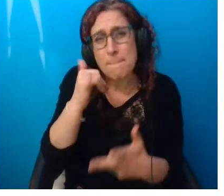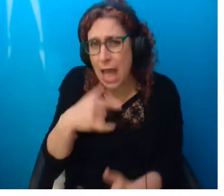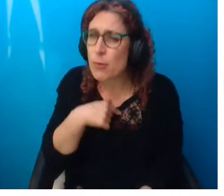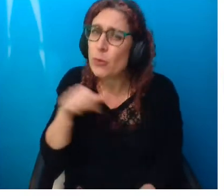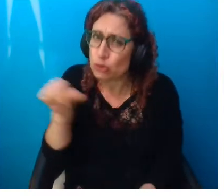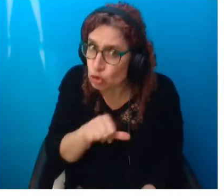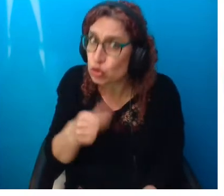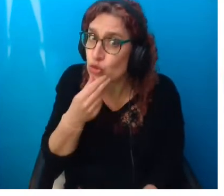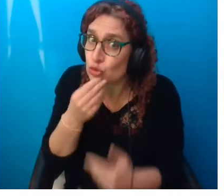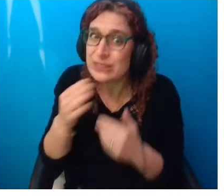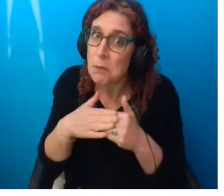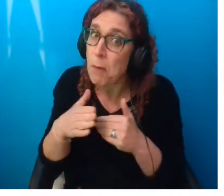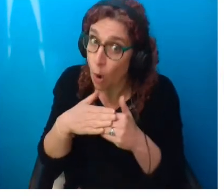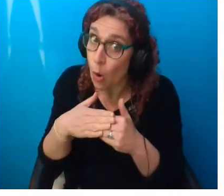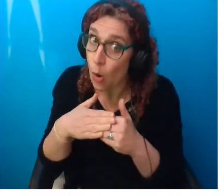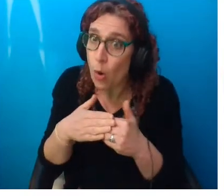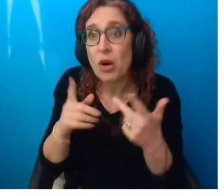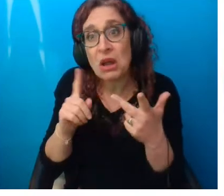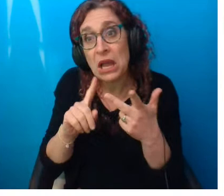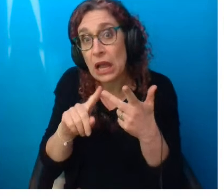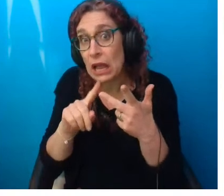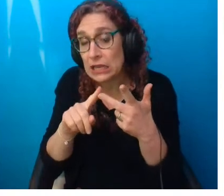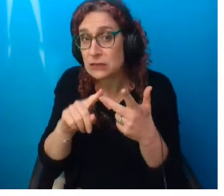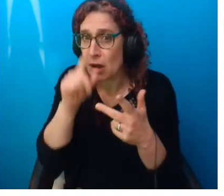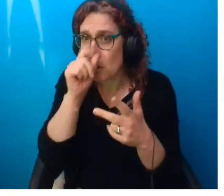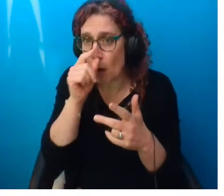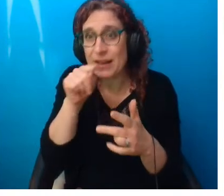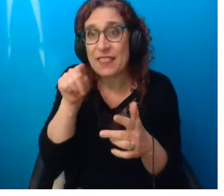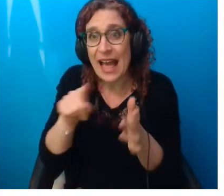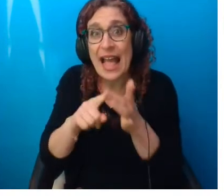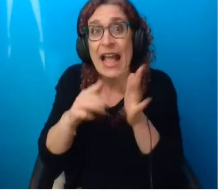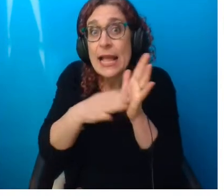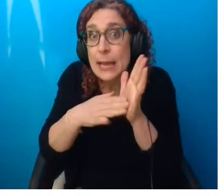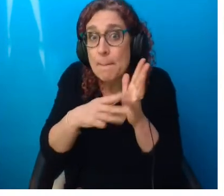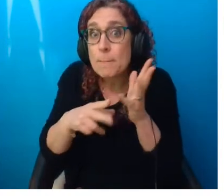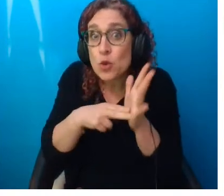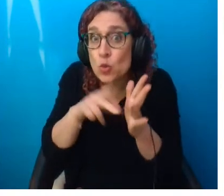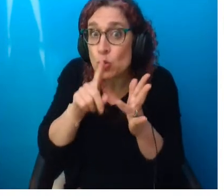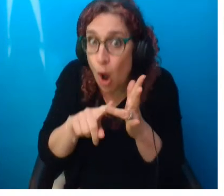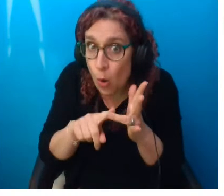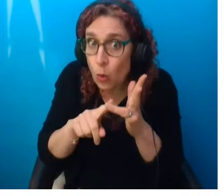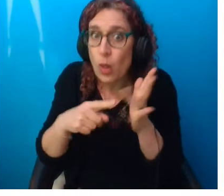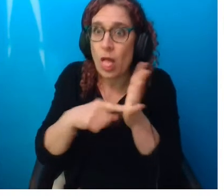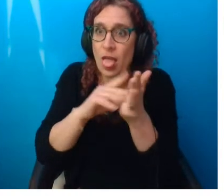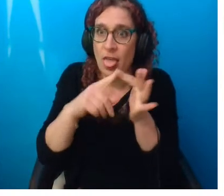do is the possibility of immunotherapy.